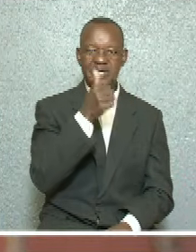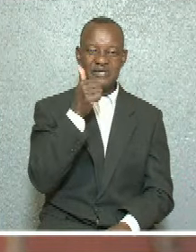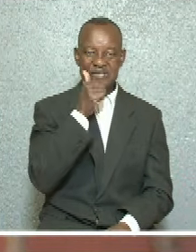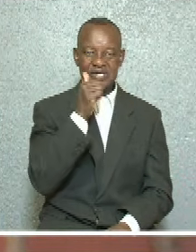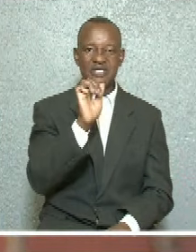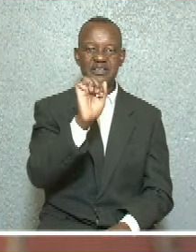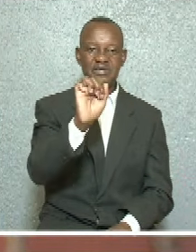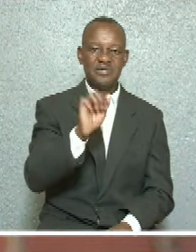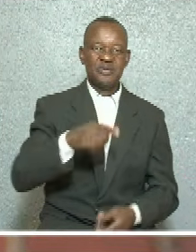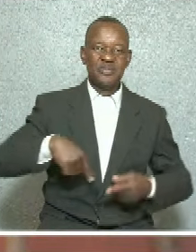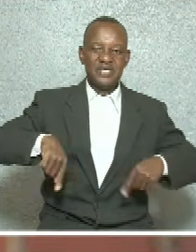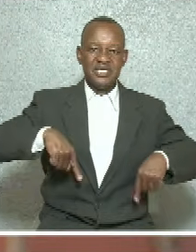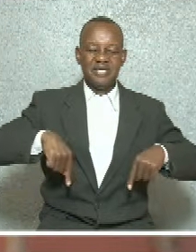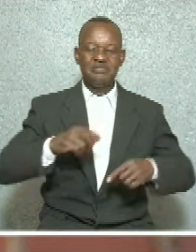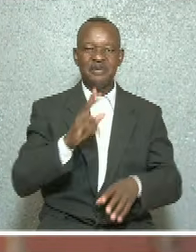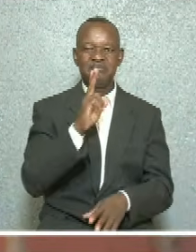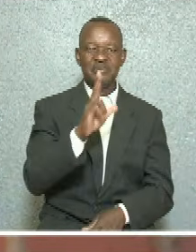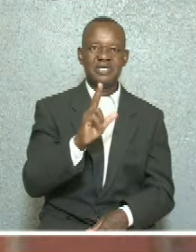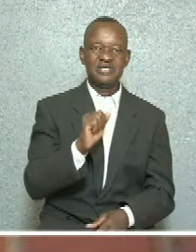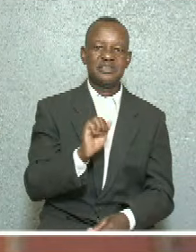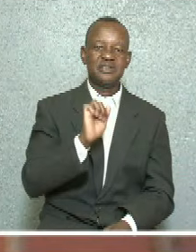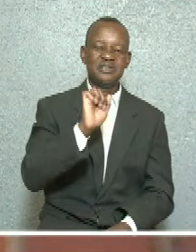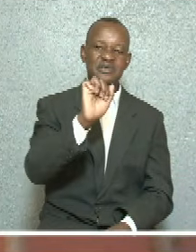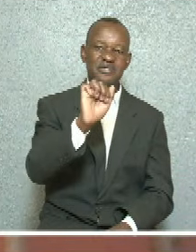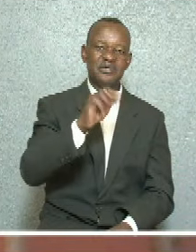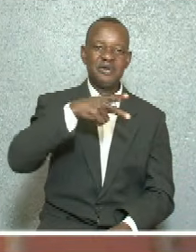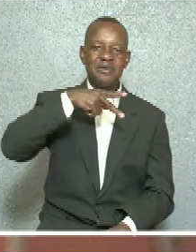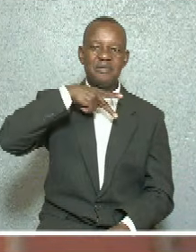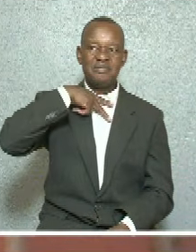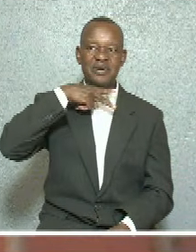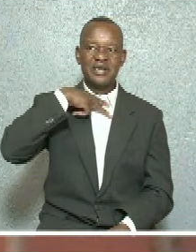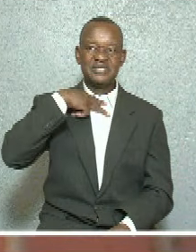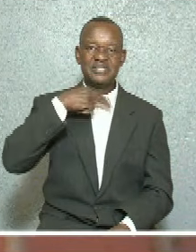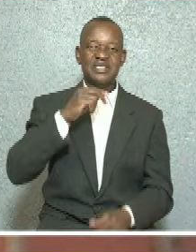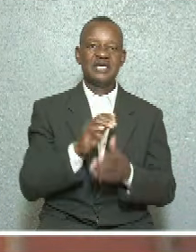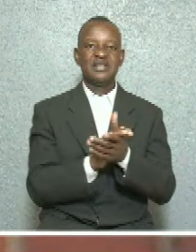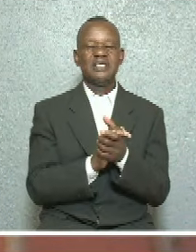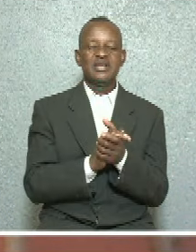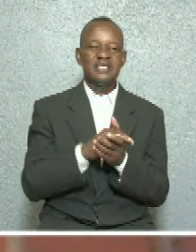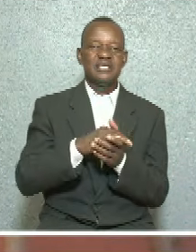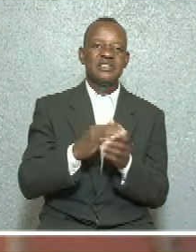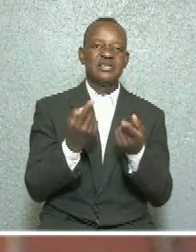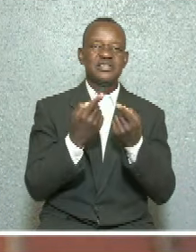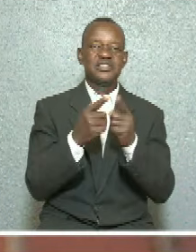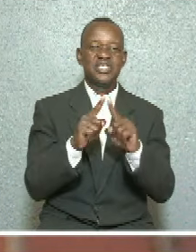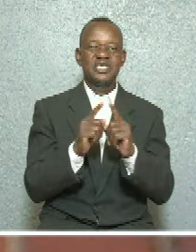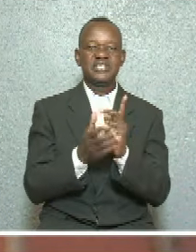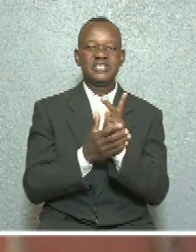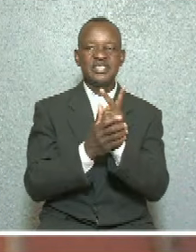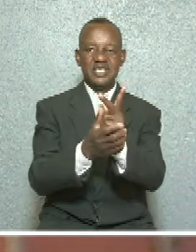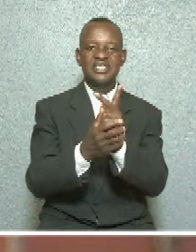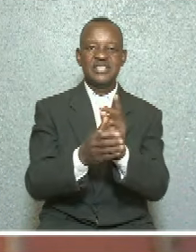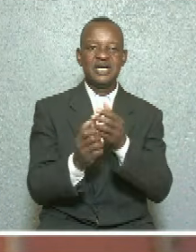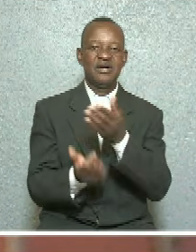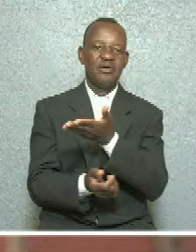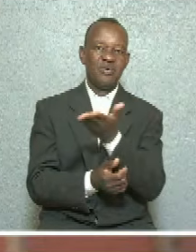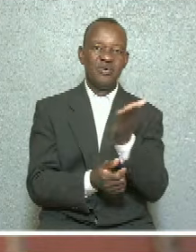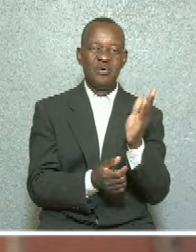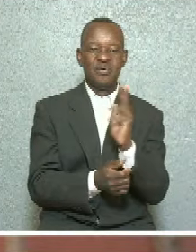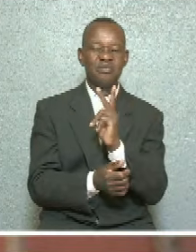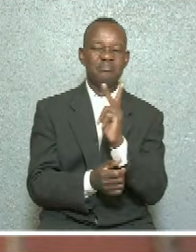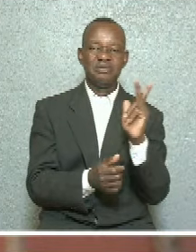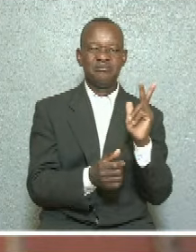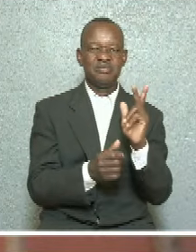teacher, your pastor, the ladies at church and the uncles at church, everybody, treating people with